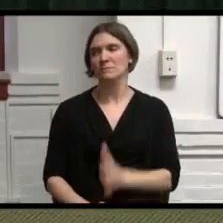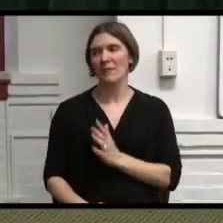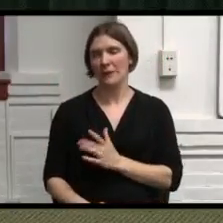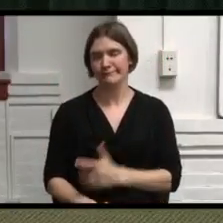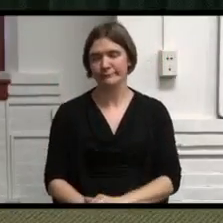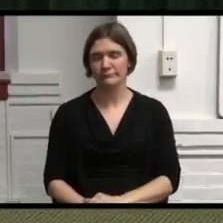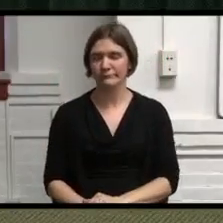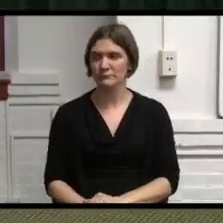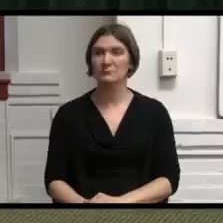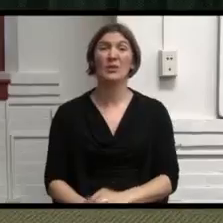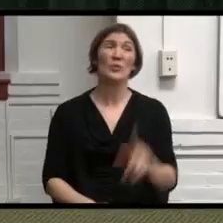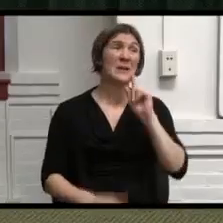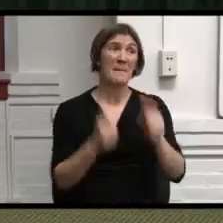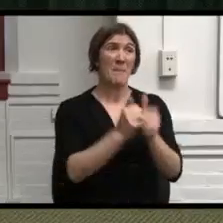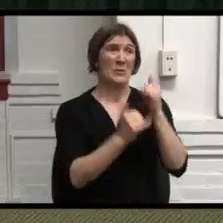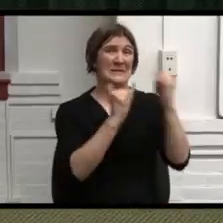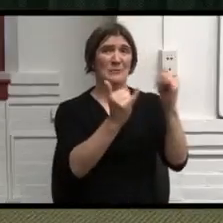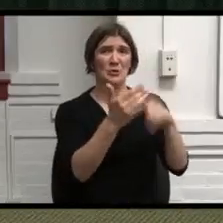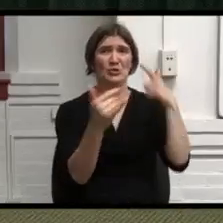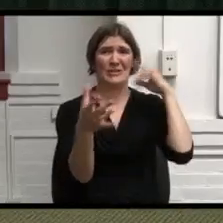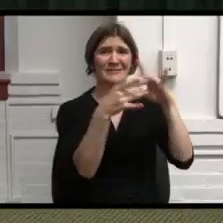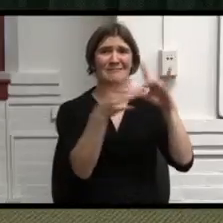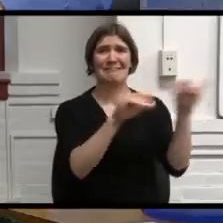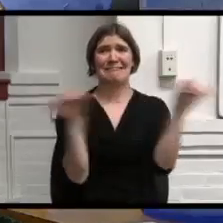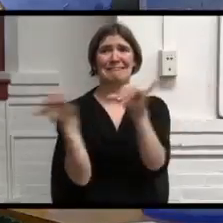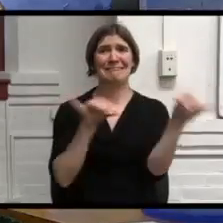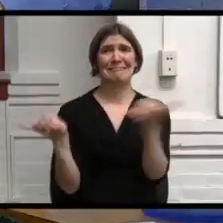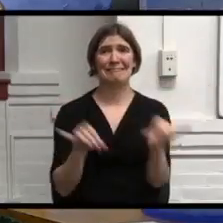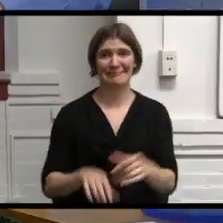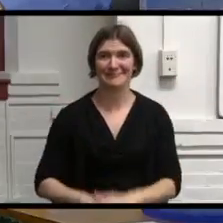going to reiterate a lot of what you said when I read this proclamation.